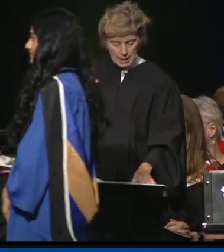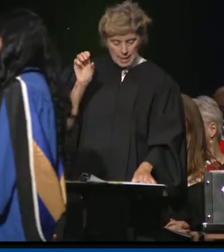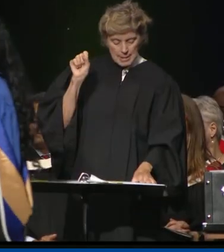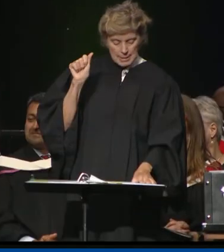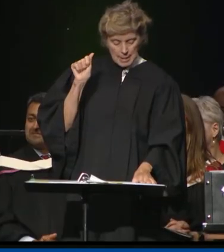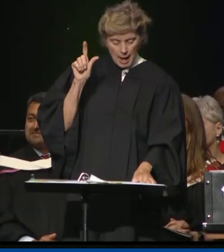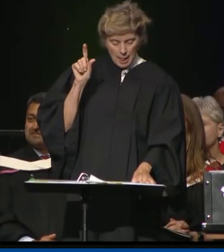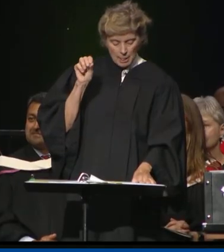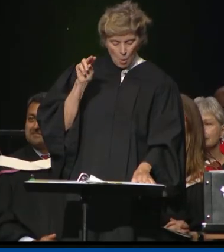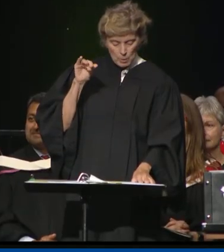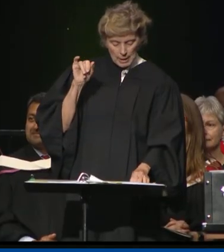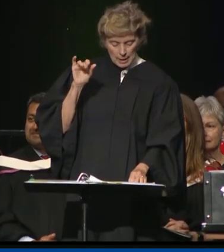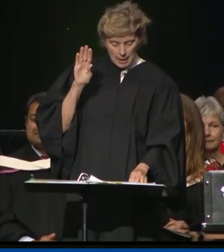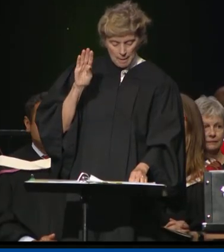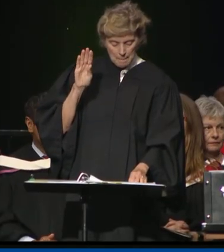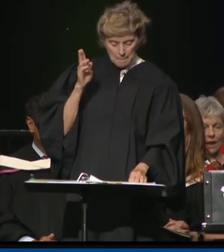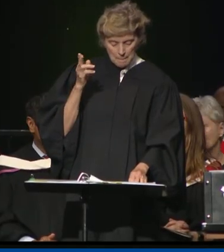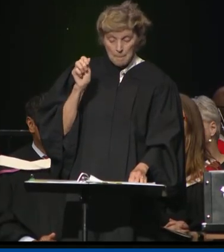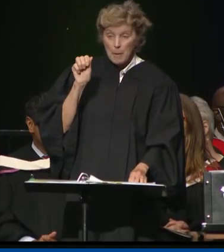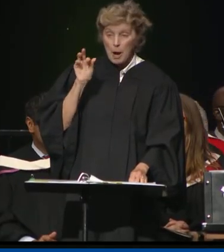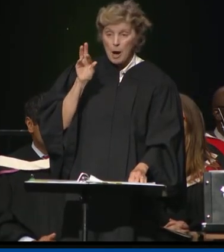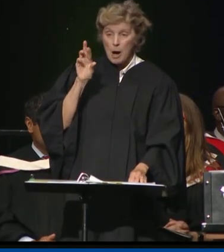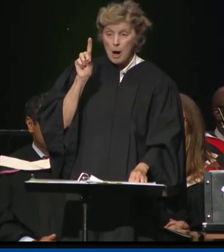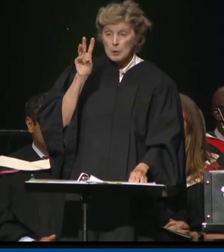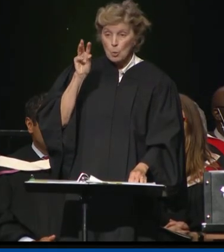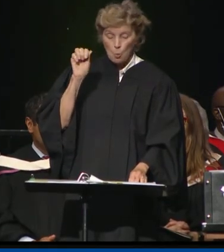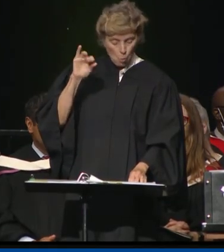Saloni Bardwaj.